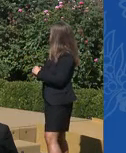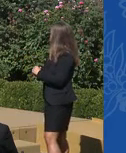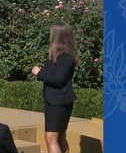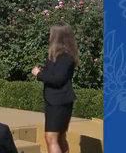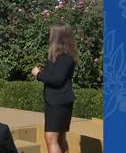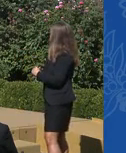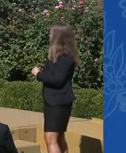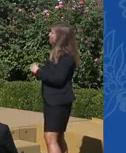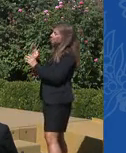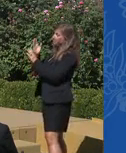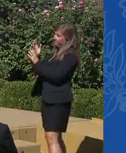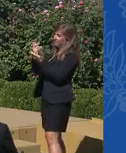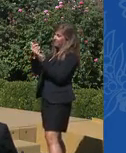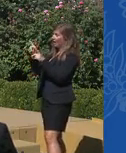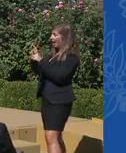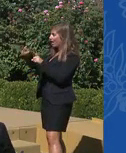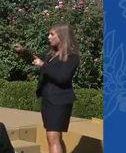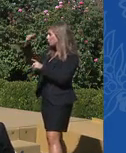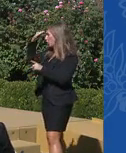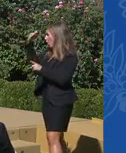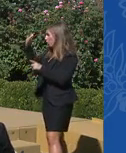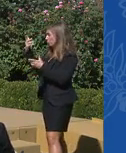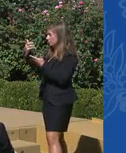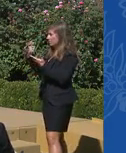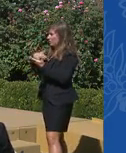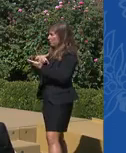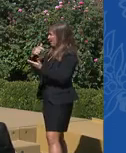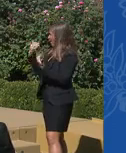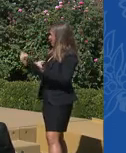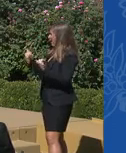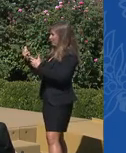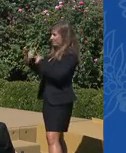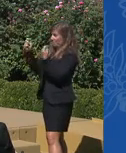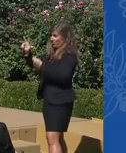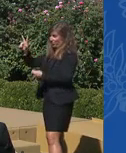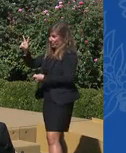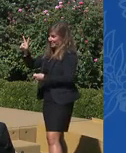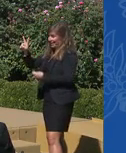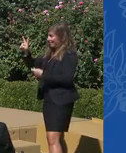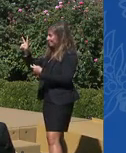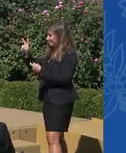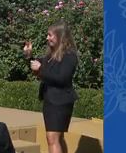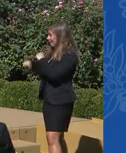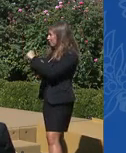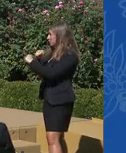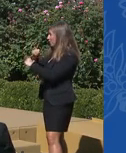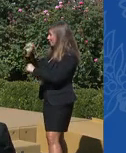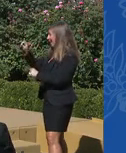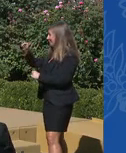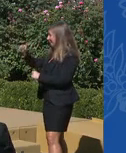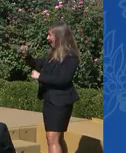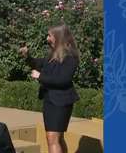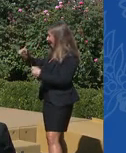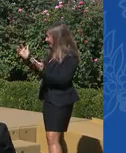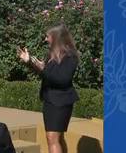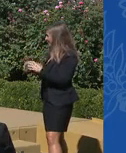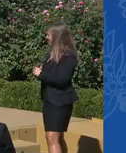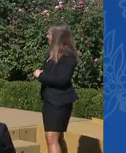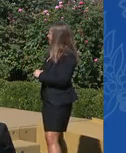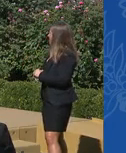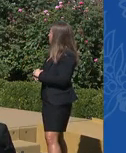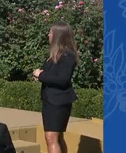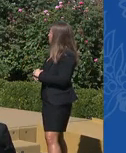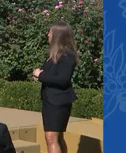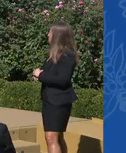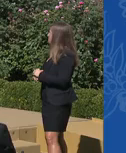Because, as you know, like I said, we're in the 32nd anniversary of the ADA Act.